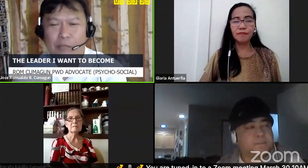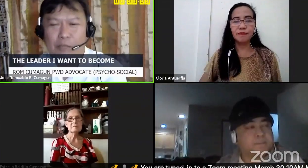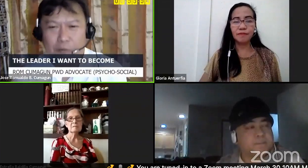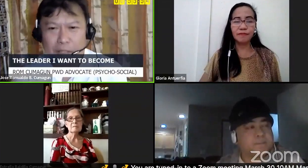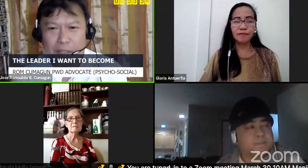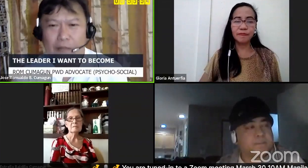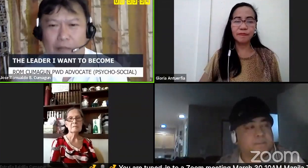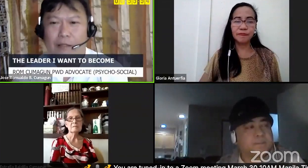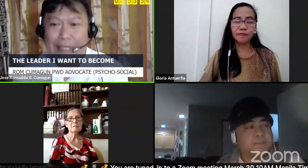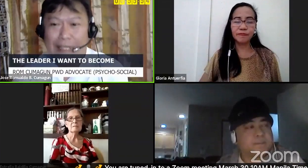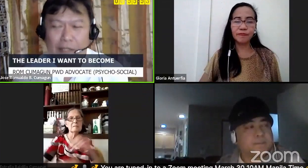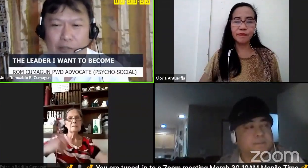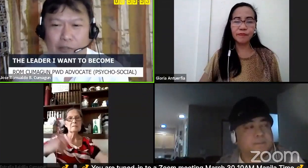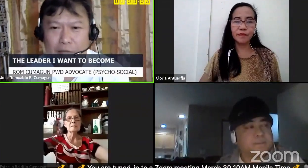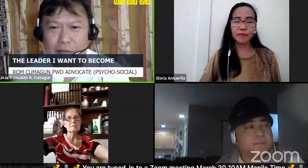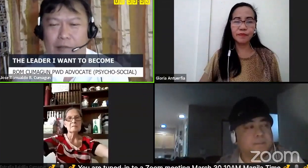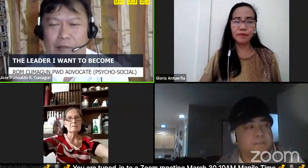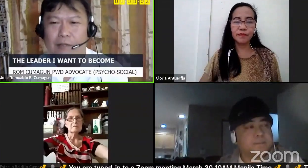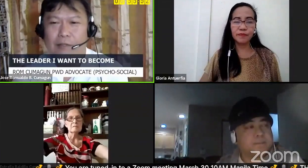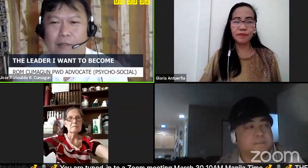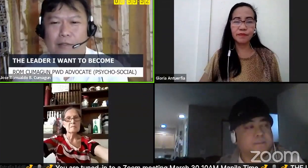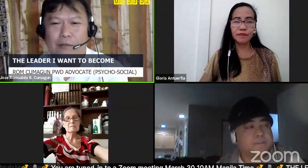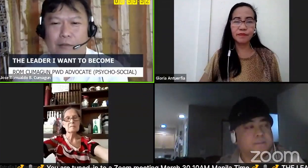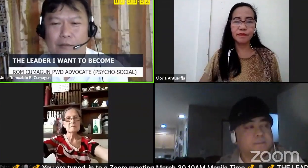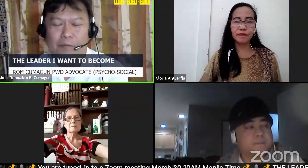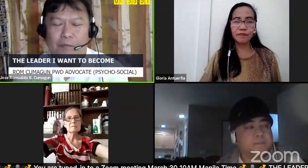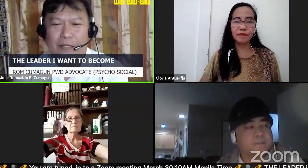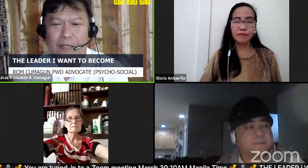to do what they have been doing, leading students.